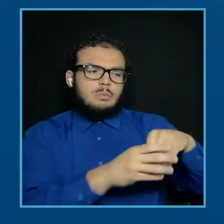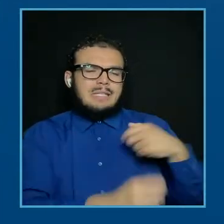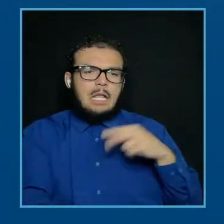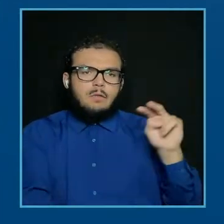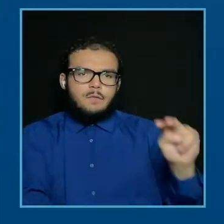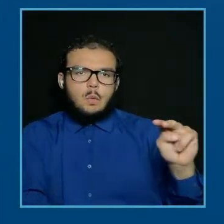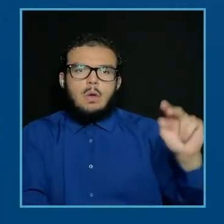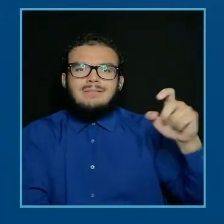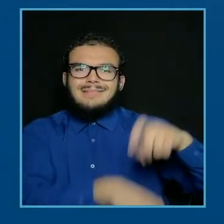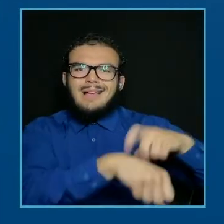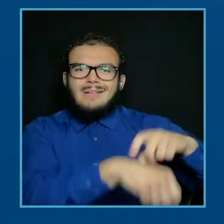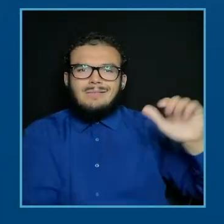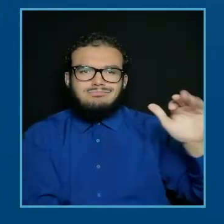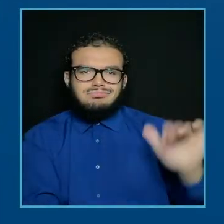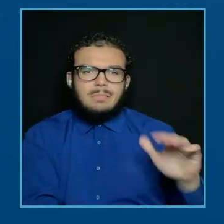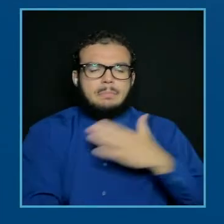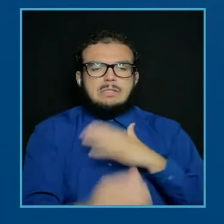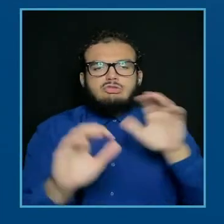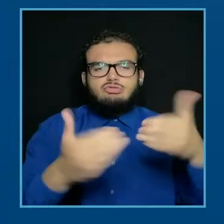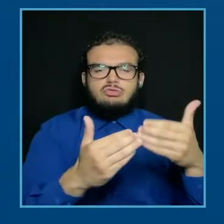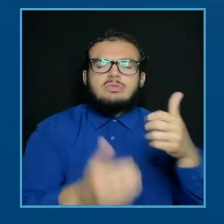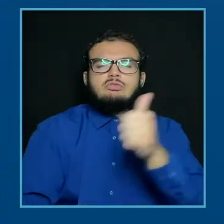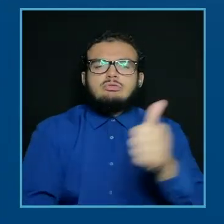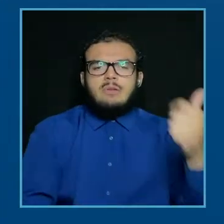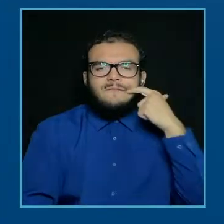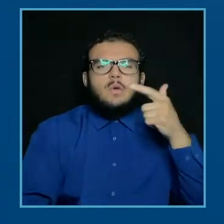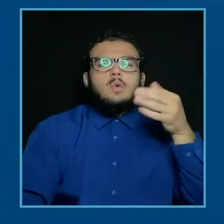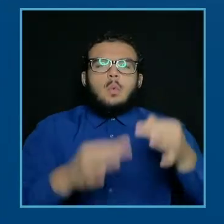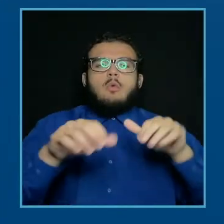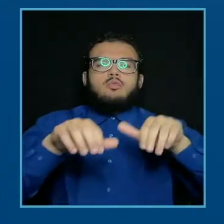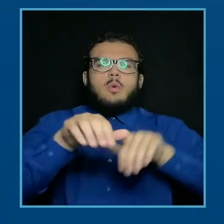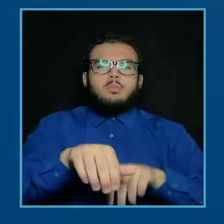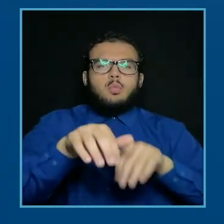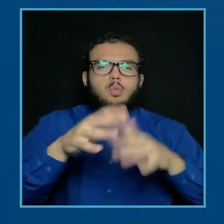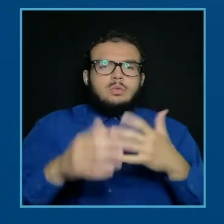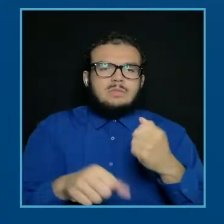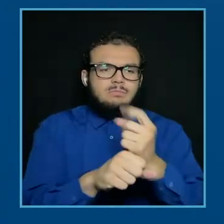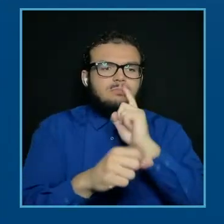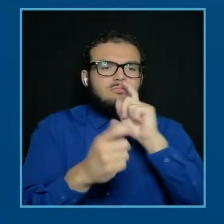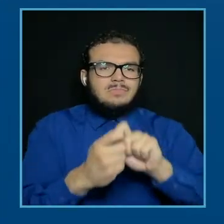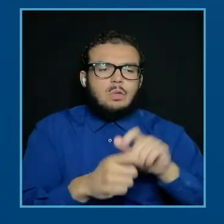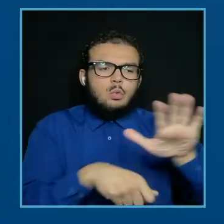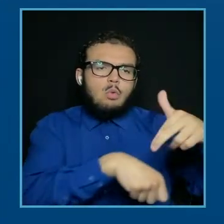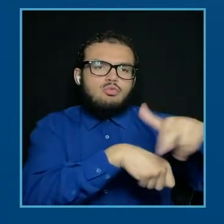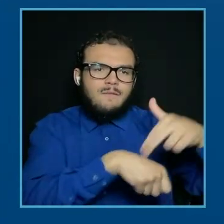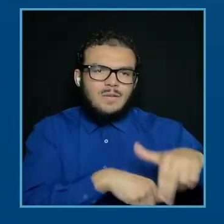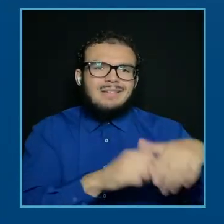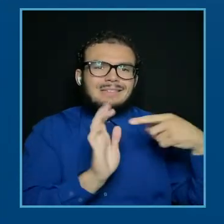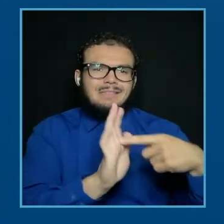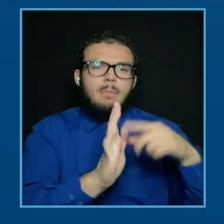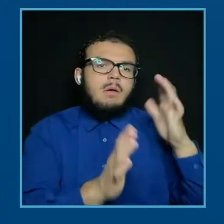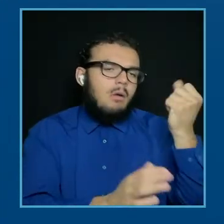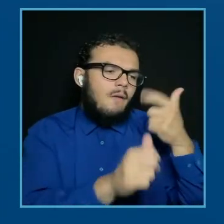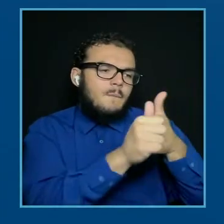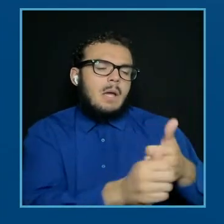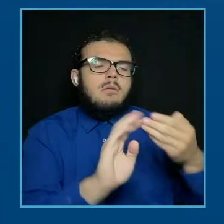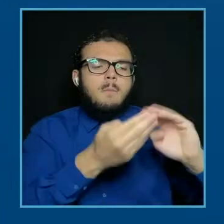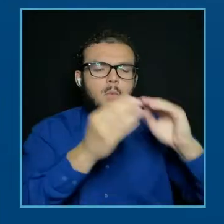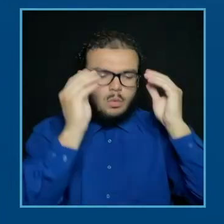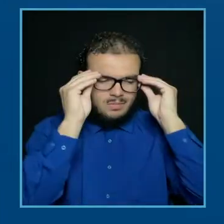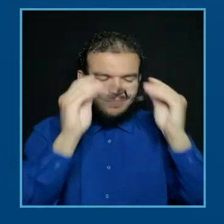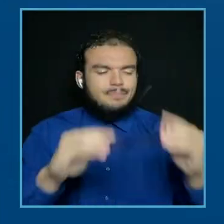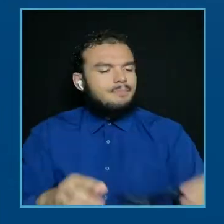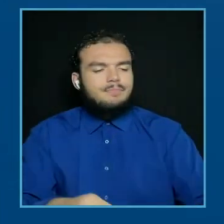be sure to introduce yourself for the court reporter and specifically indicate your reference exhibits by number. The production team will